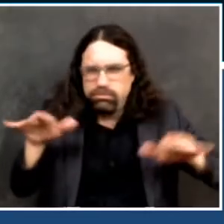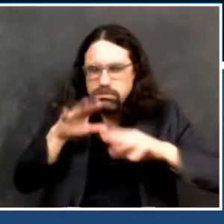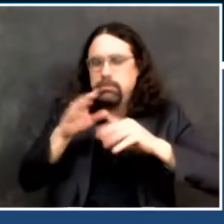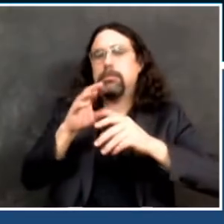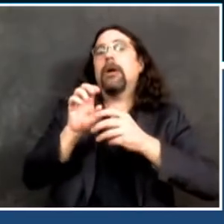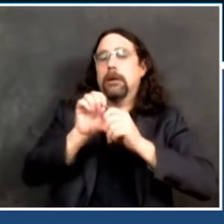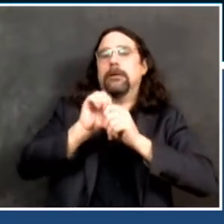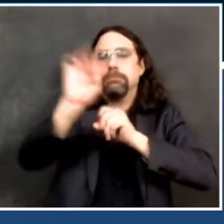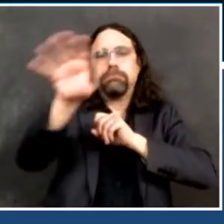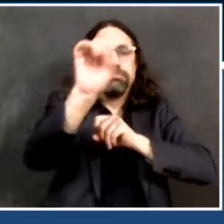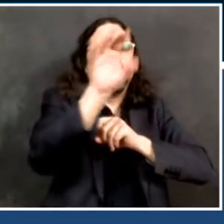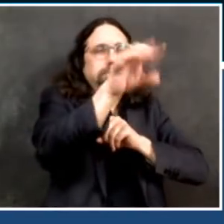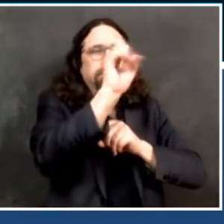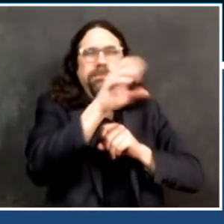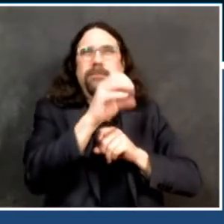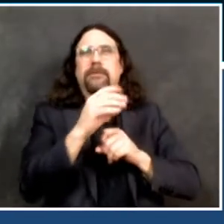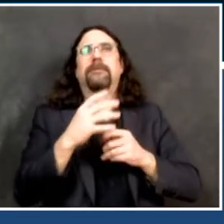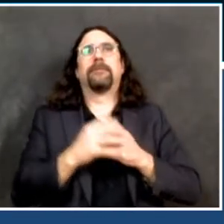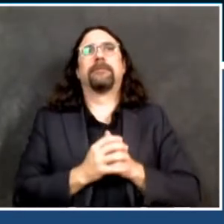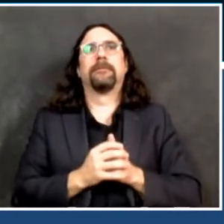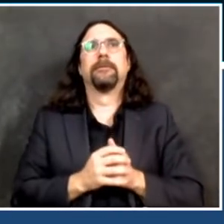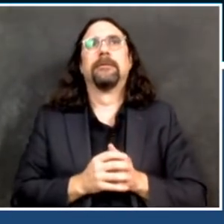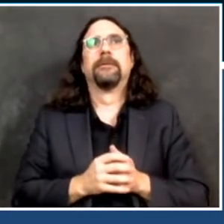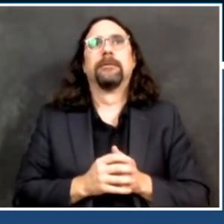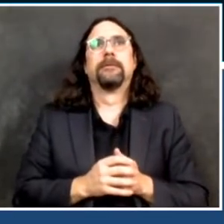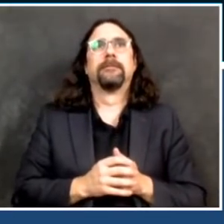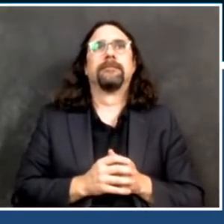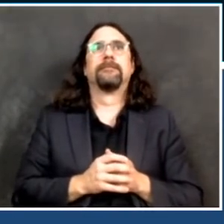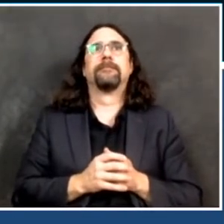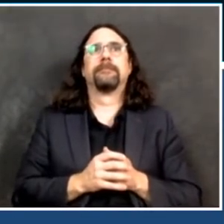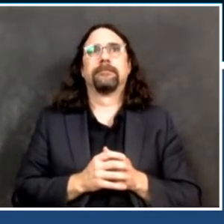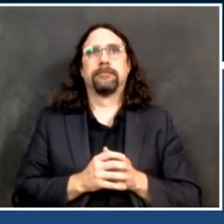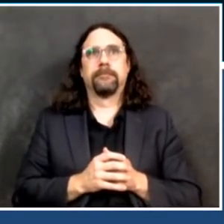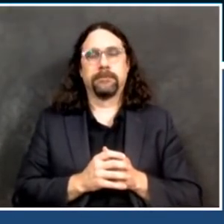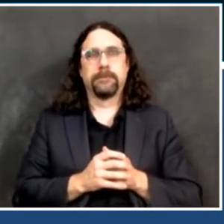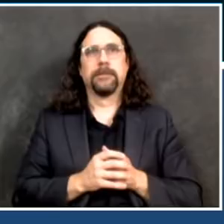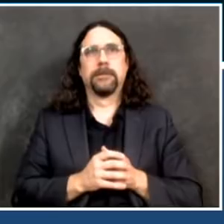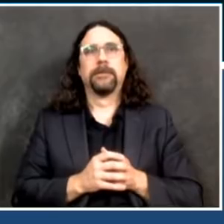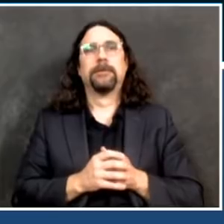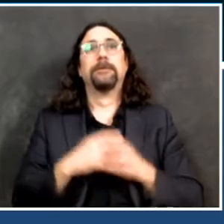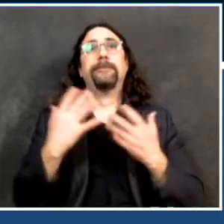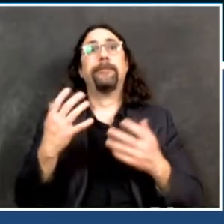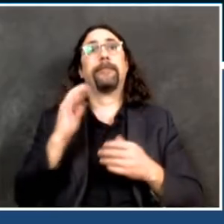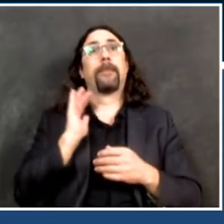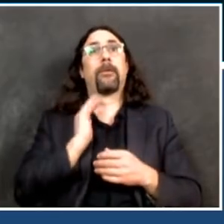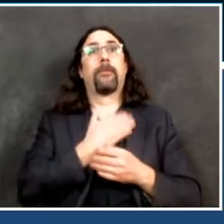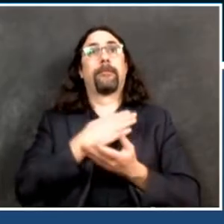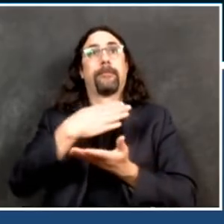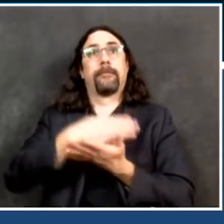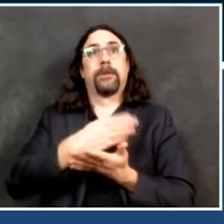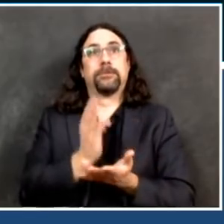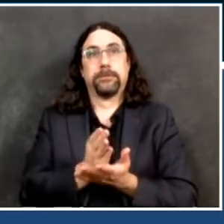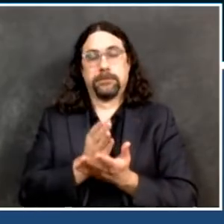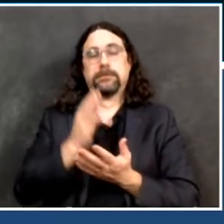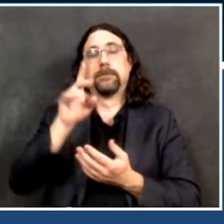food reserve for New York City. This will allow us to purchase and store 18